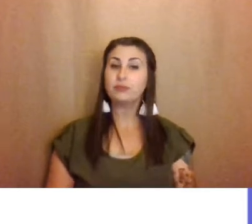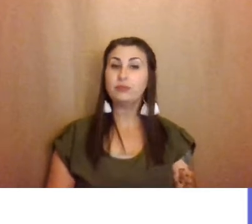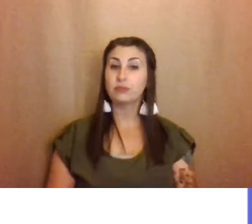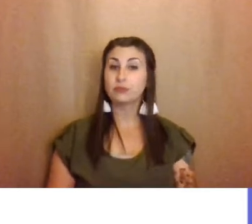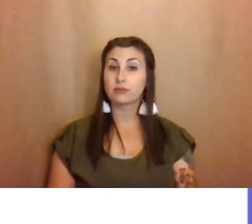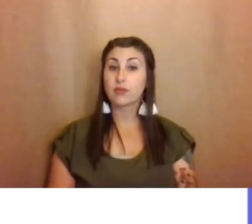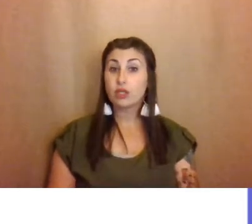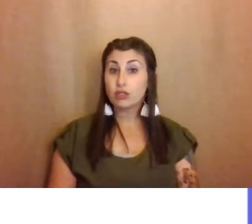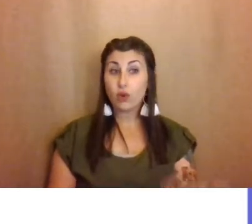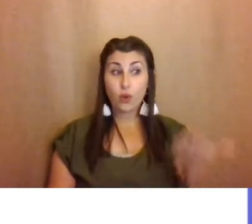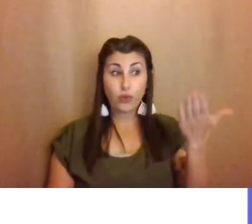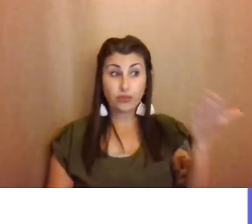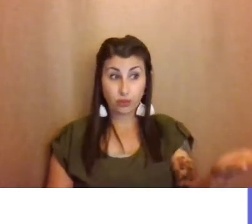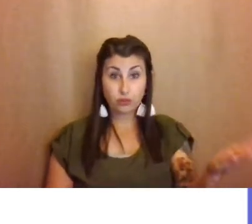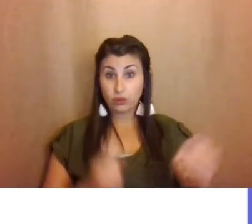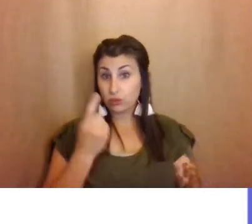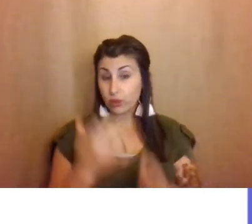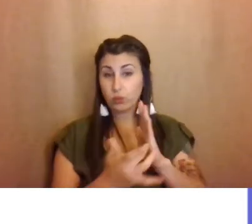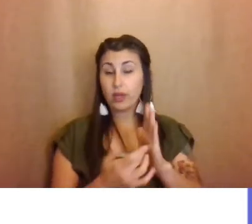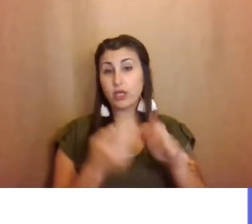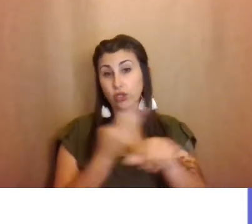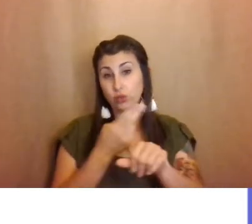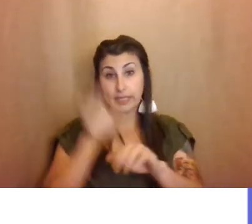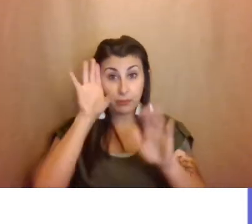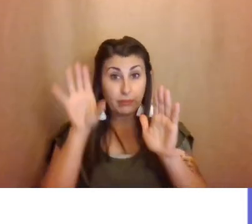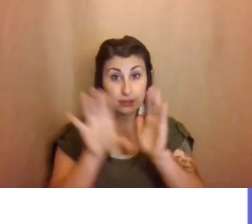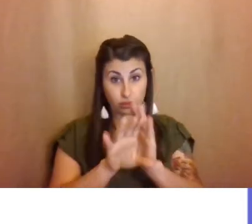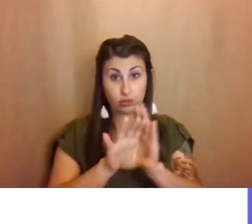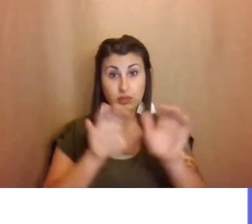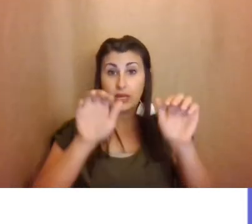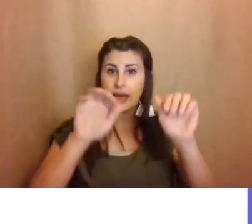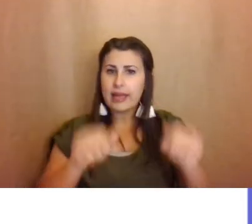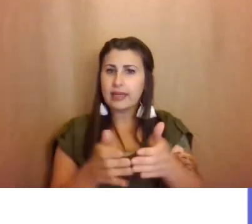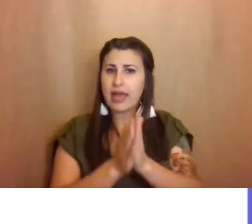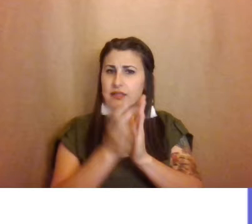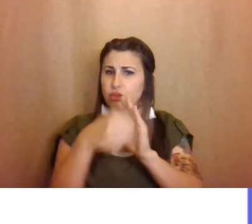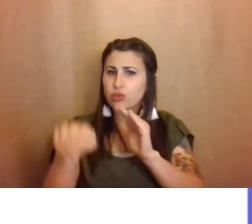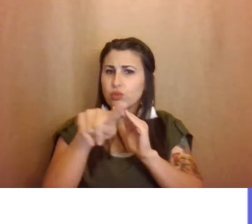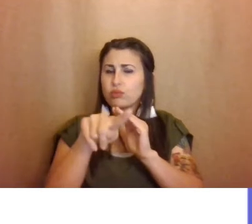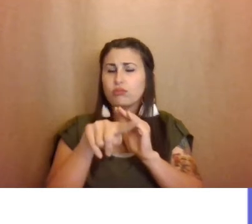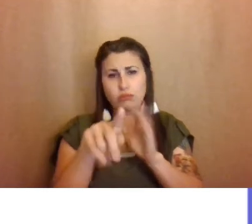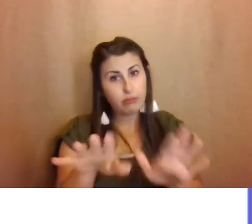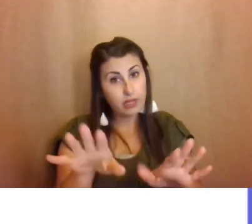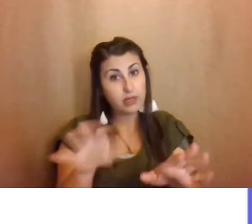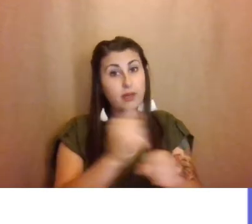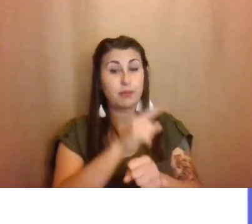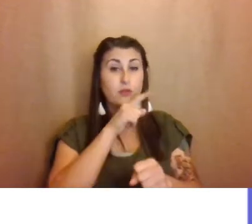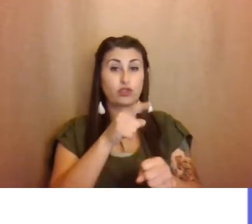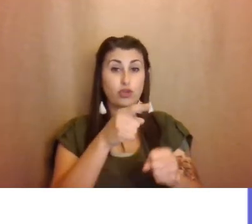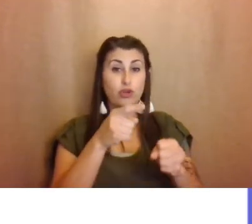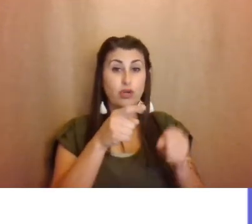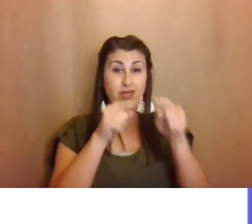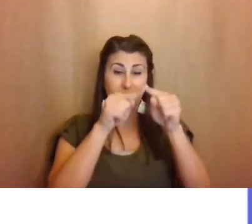Okay. So here's one way in picture form that I could ask you. Just make sure that